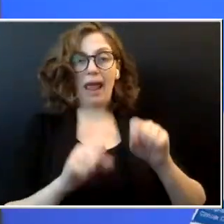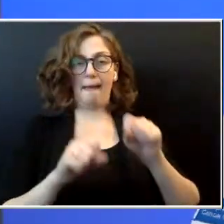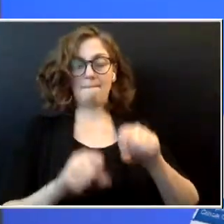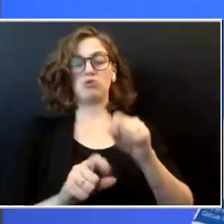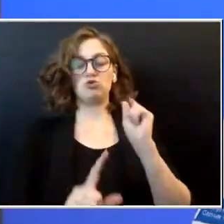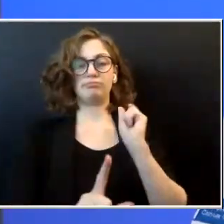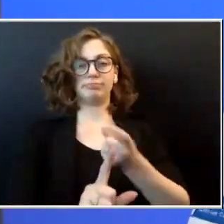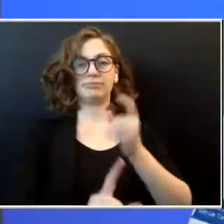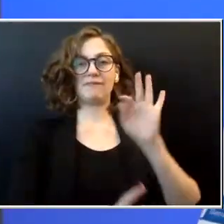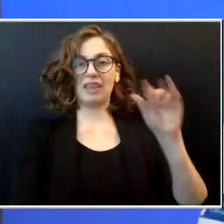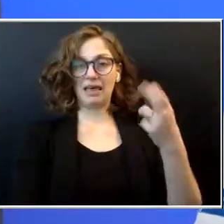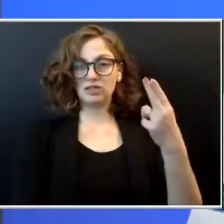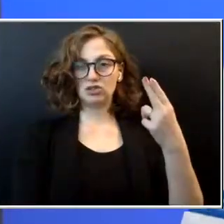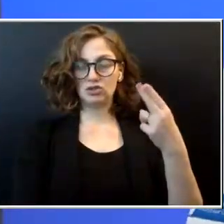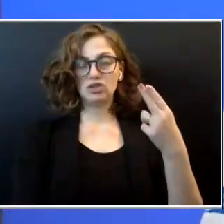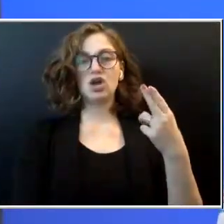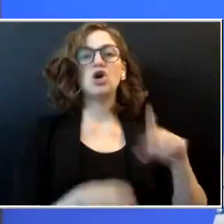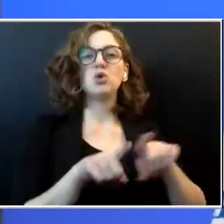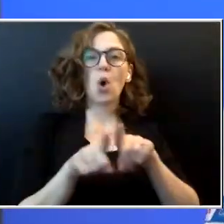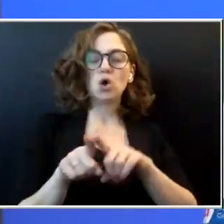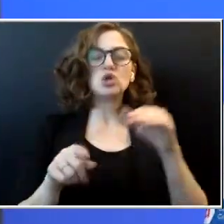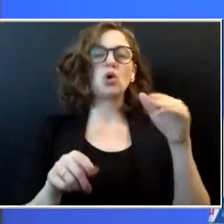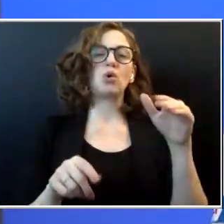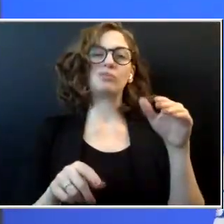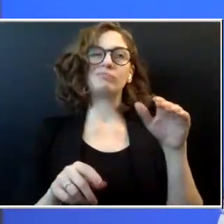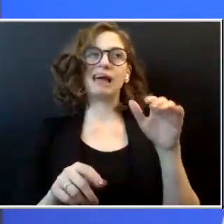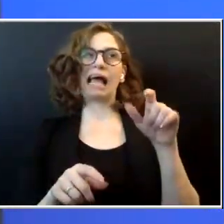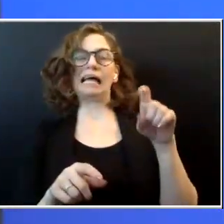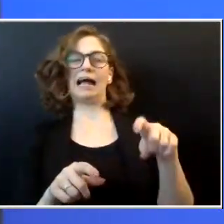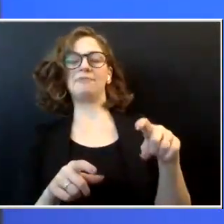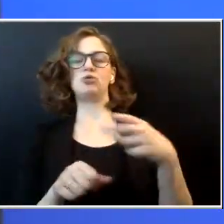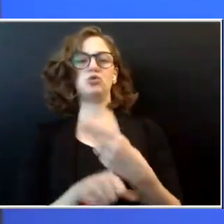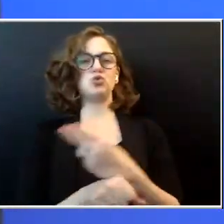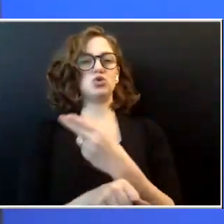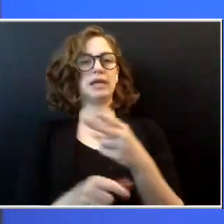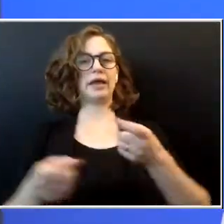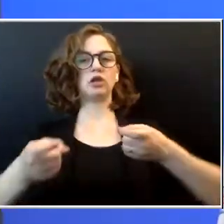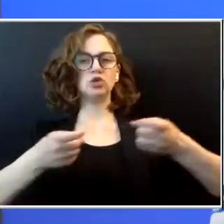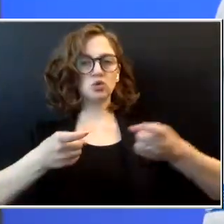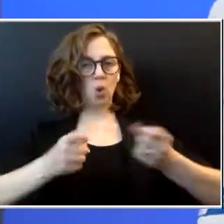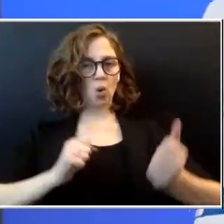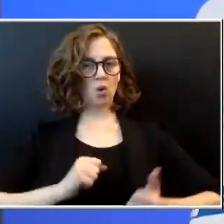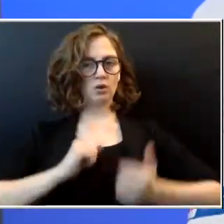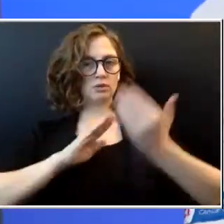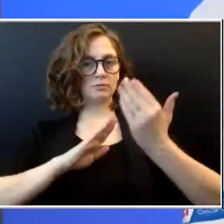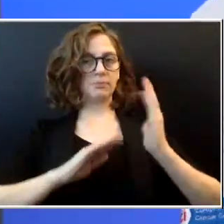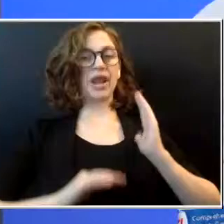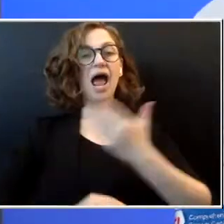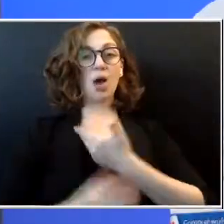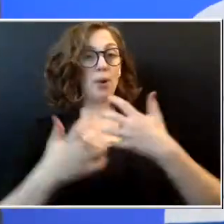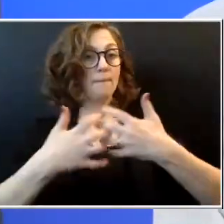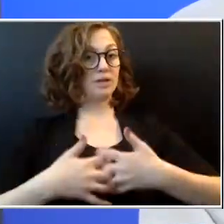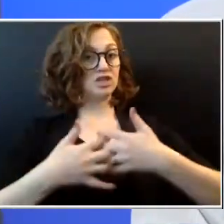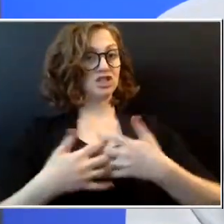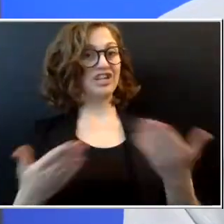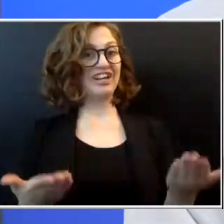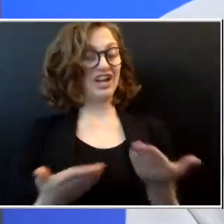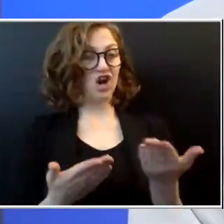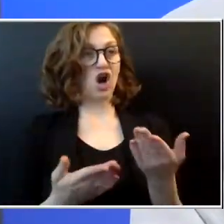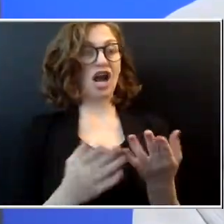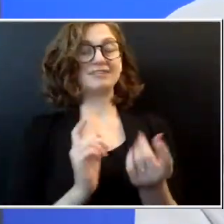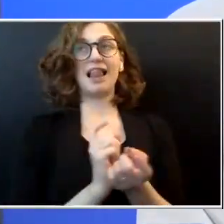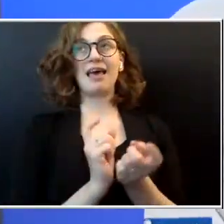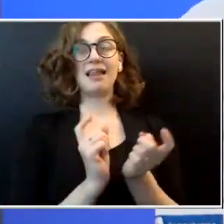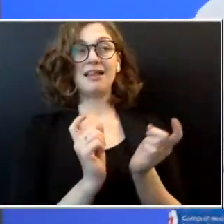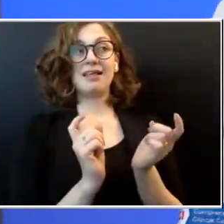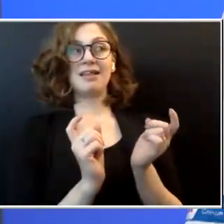in a controlled fashion. And in fact, actually, our machine here is undergoing that transformation to be able to have